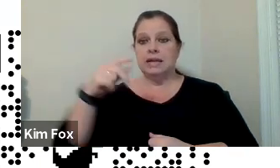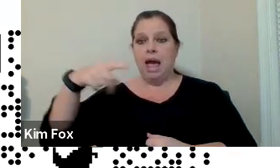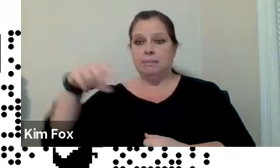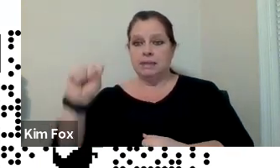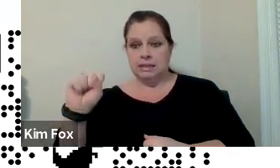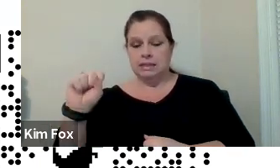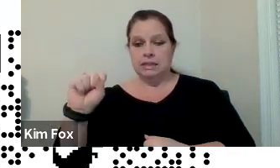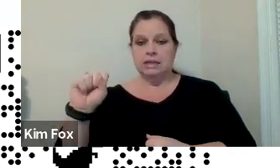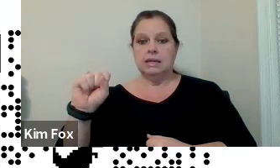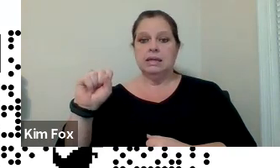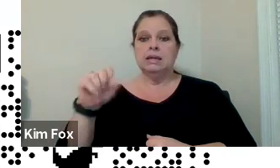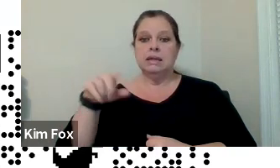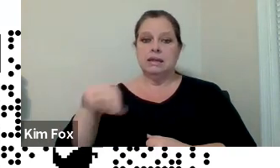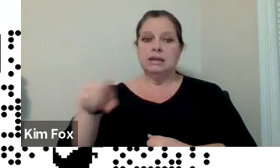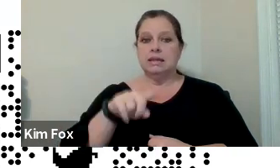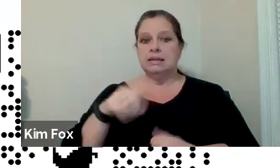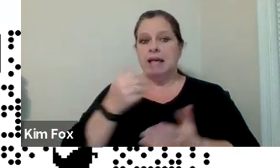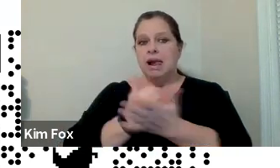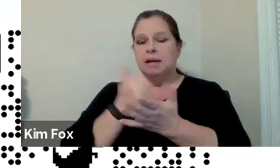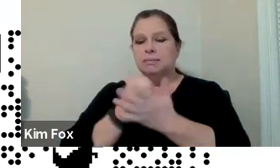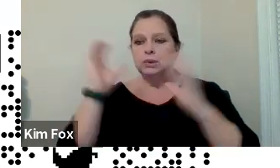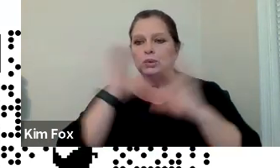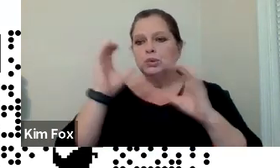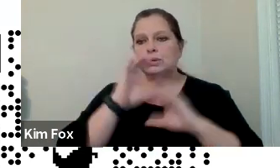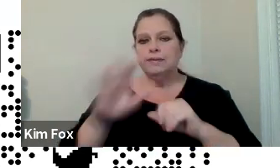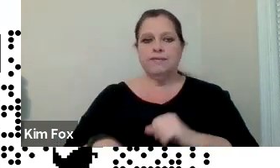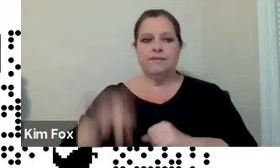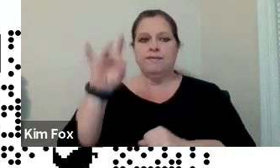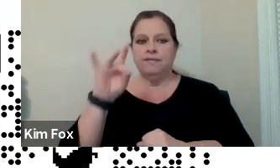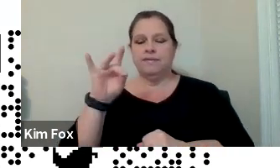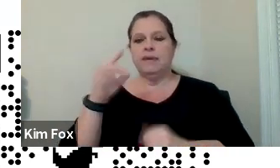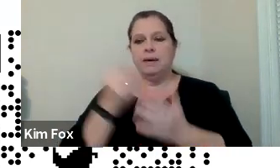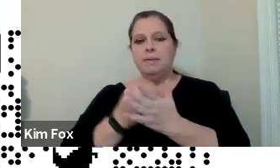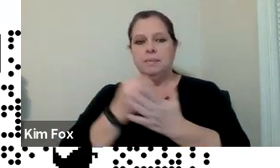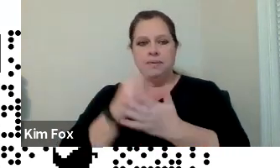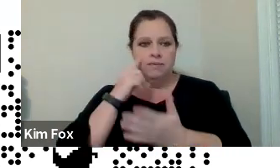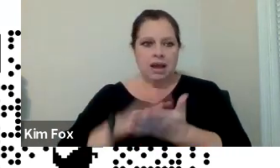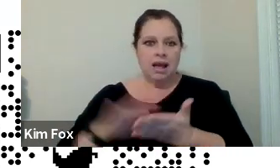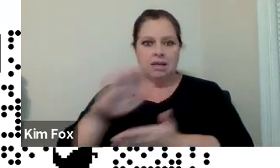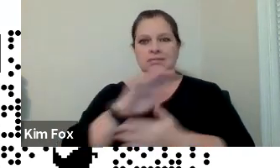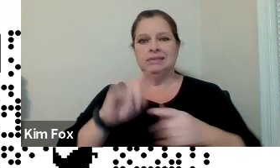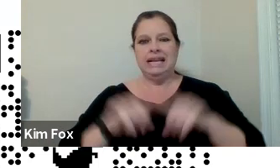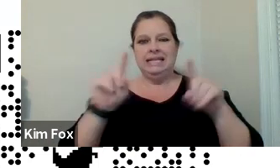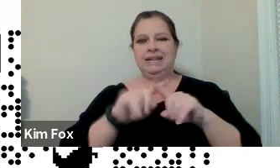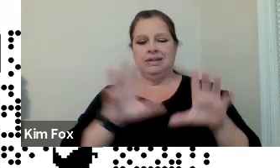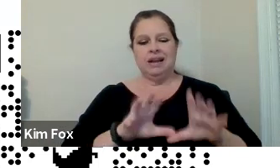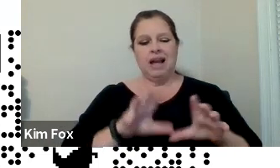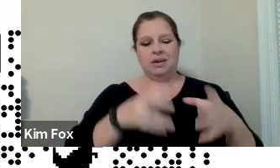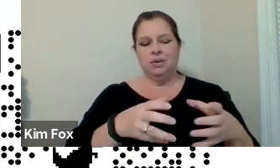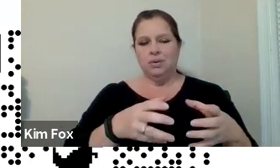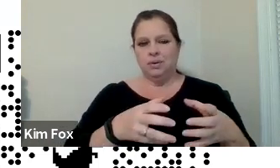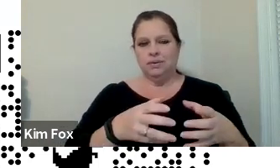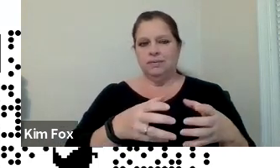a scholarship finder, which is great as well because it's a different category. They